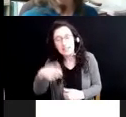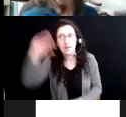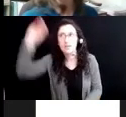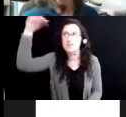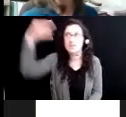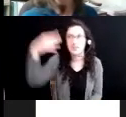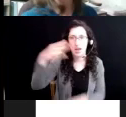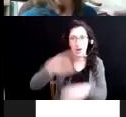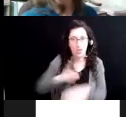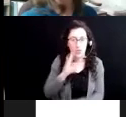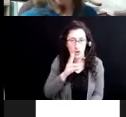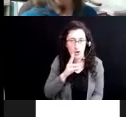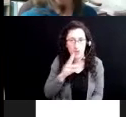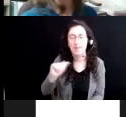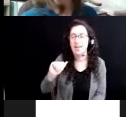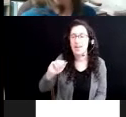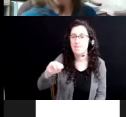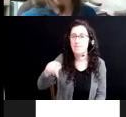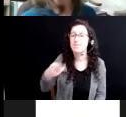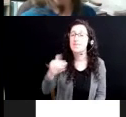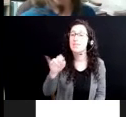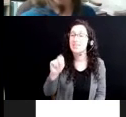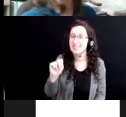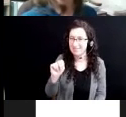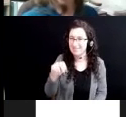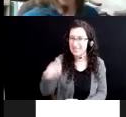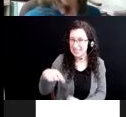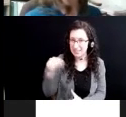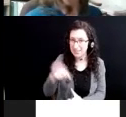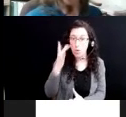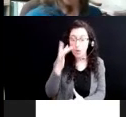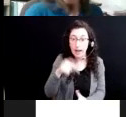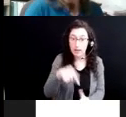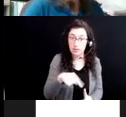because it's the sun, the warmth from the sun that makes those eggs grow.